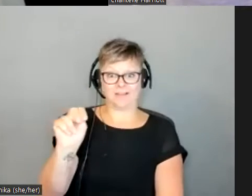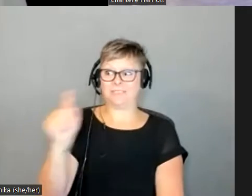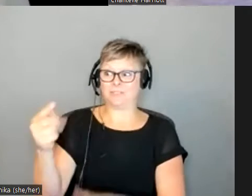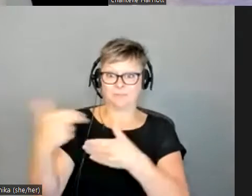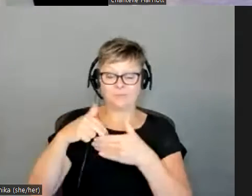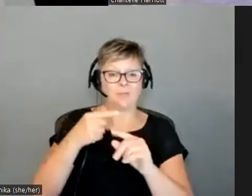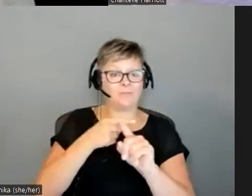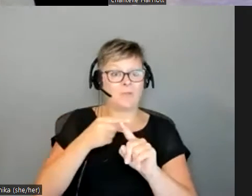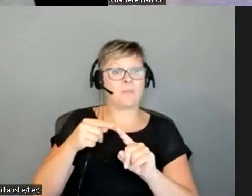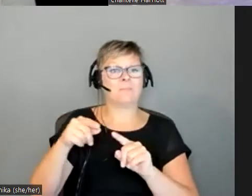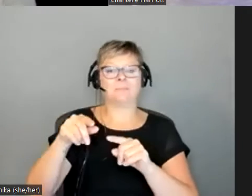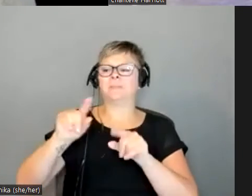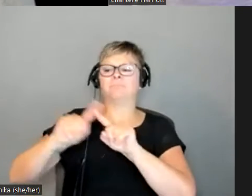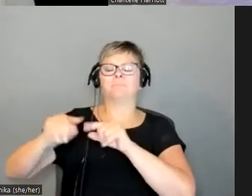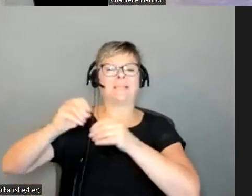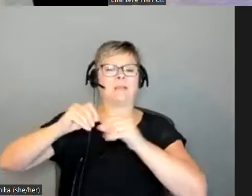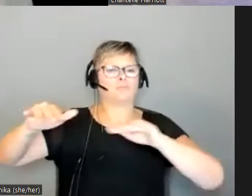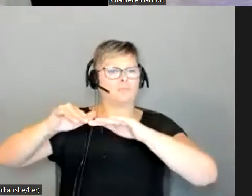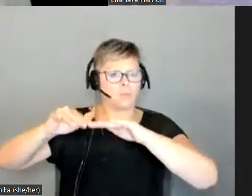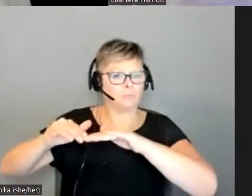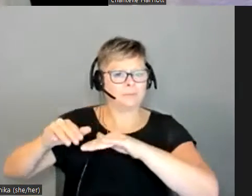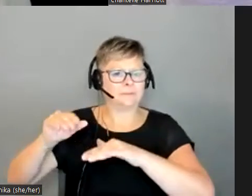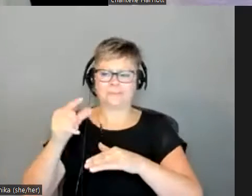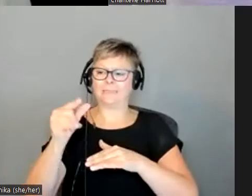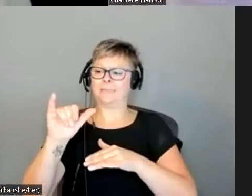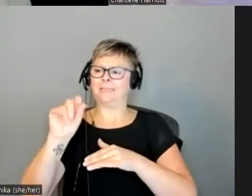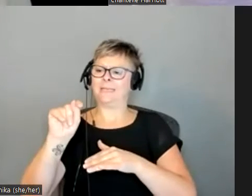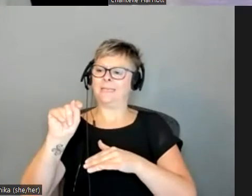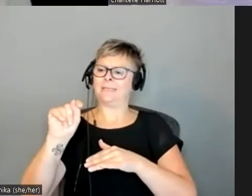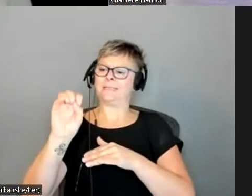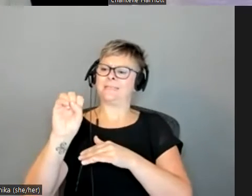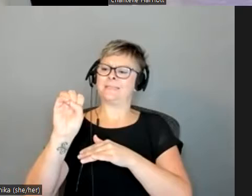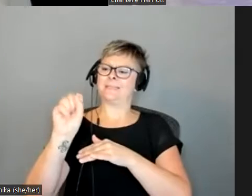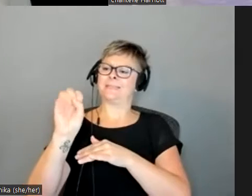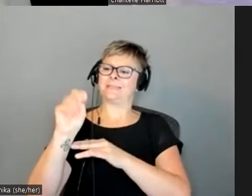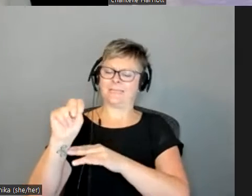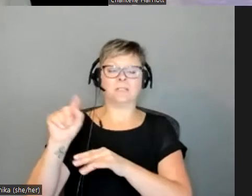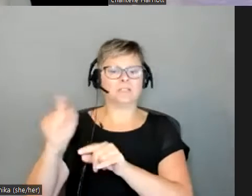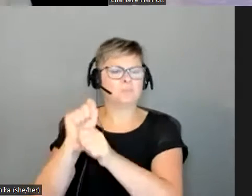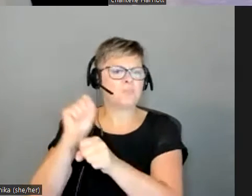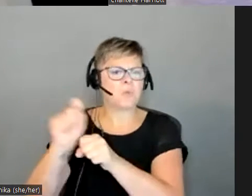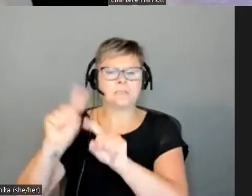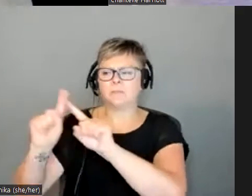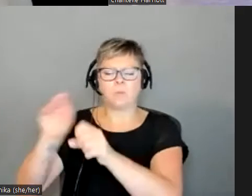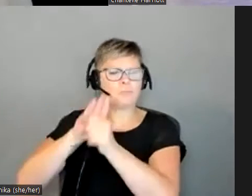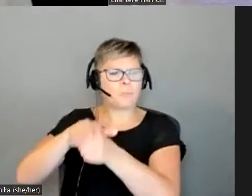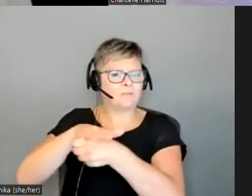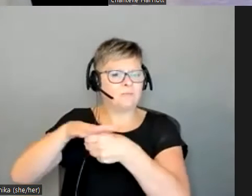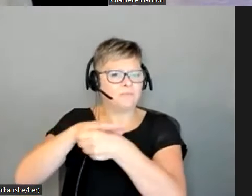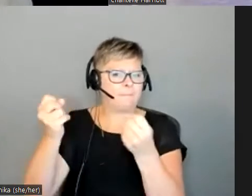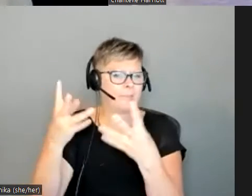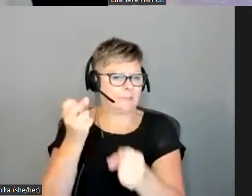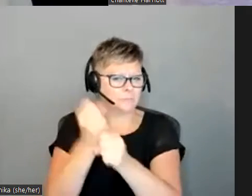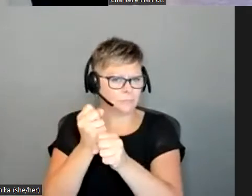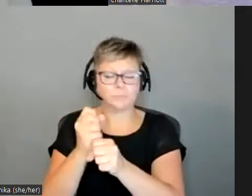Gitxsan territories and has also been working in the anti-violence, anti-oppression field for many years.